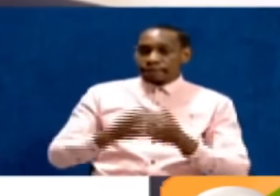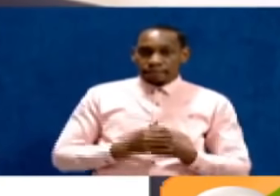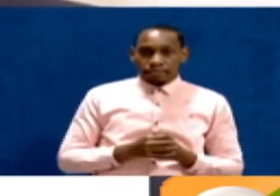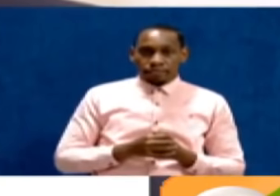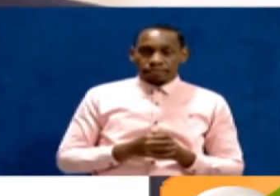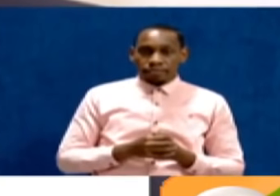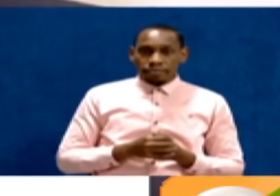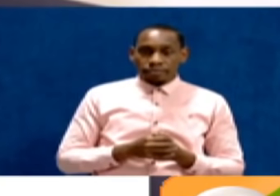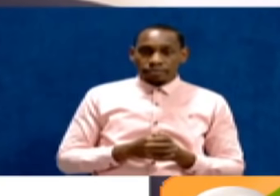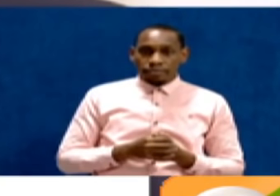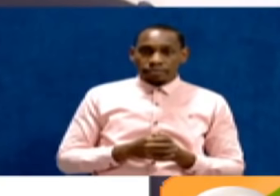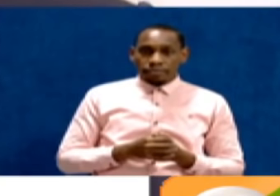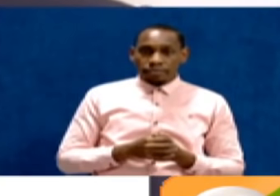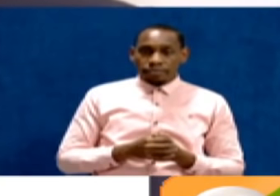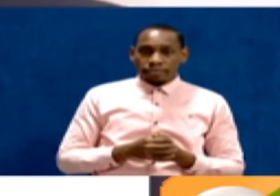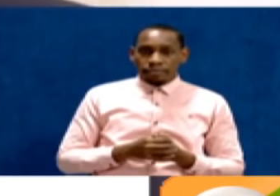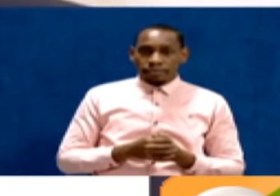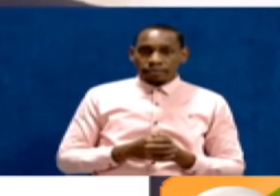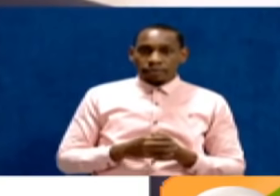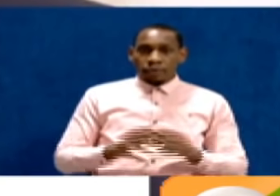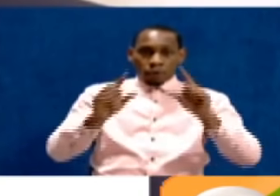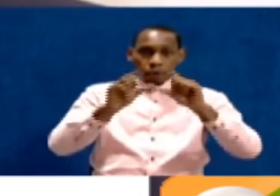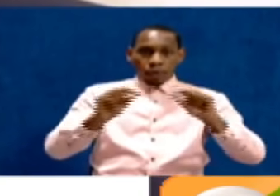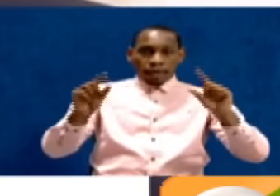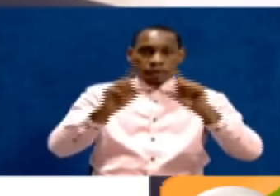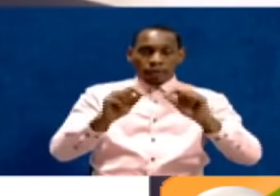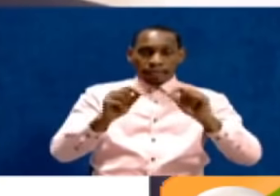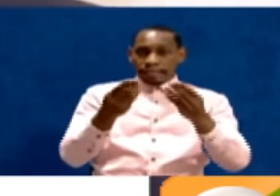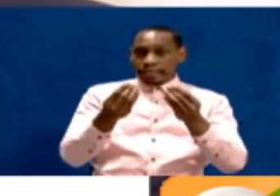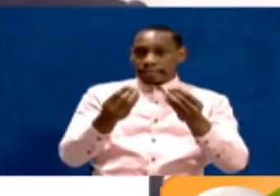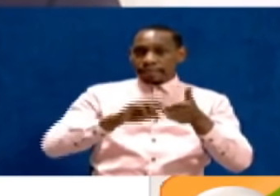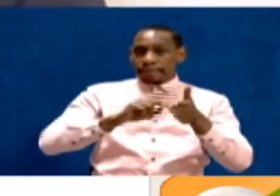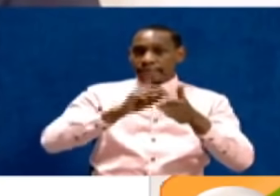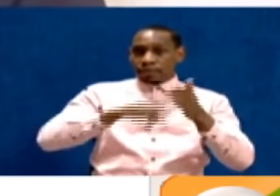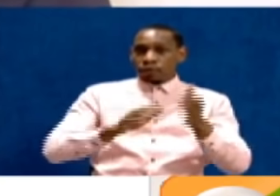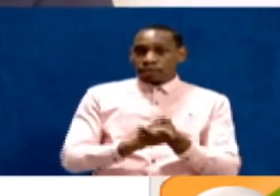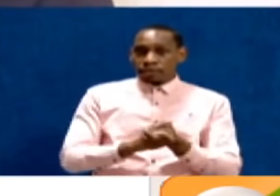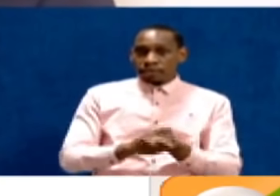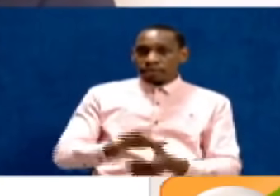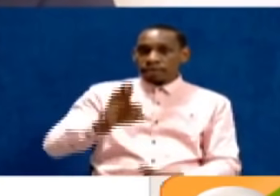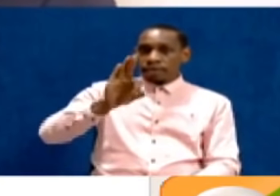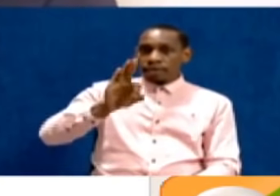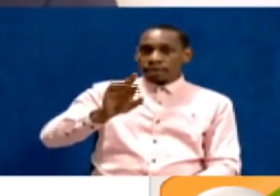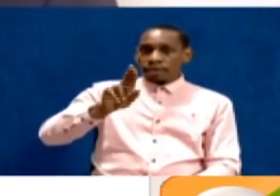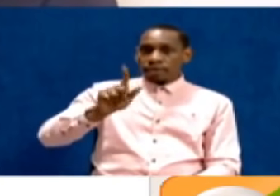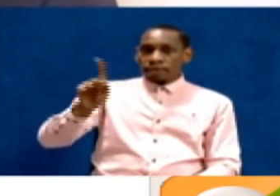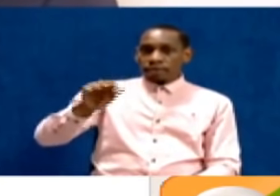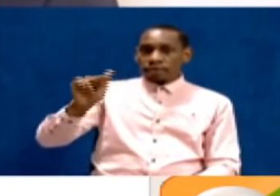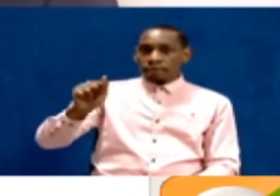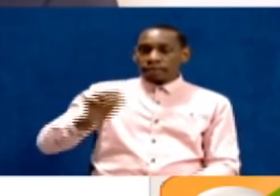painful and punitive it will become. So in simple language, as Fuliza is dealing with the